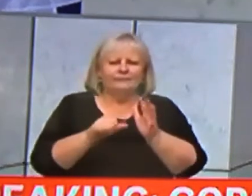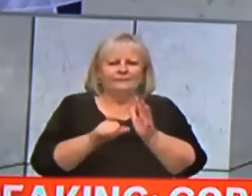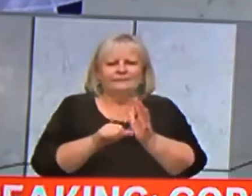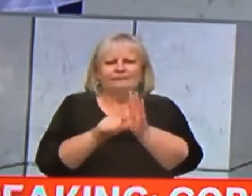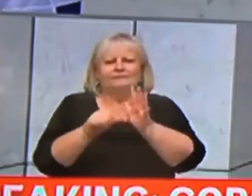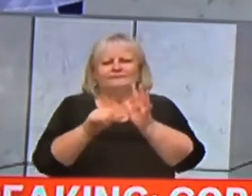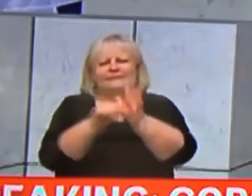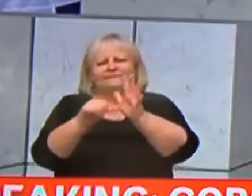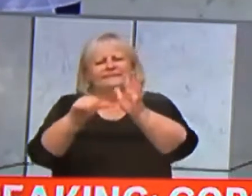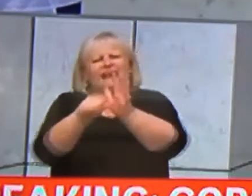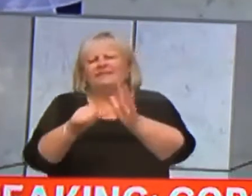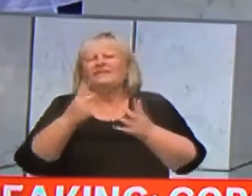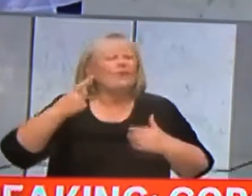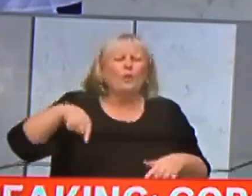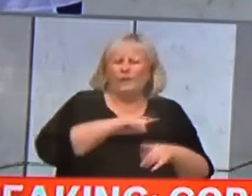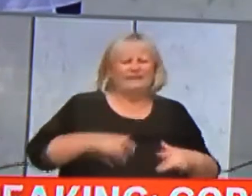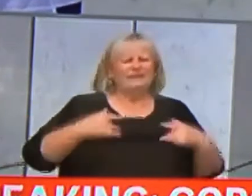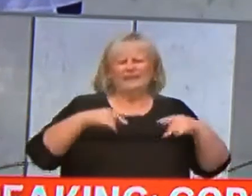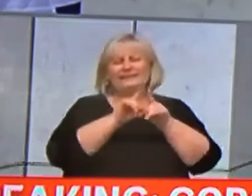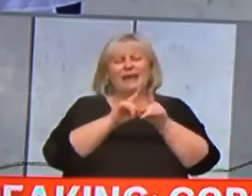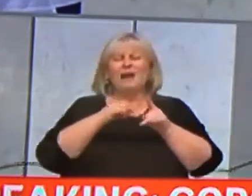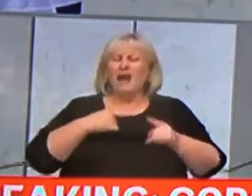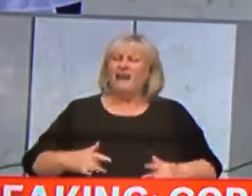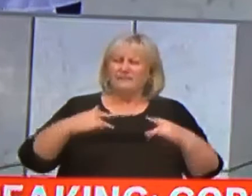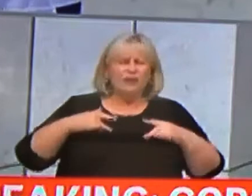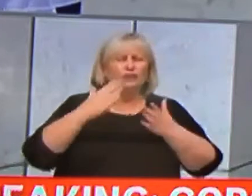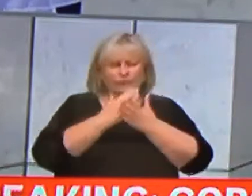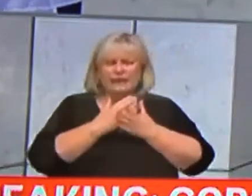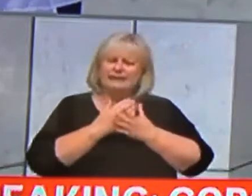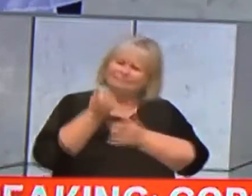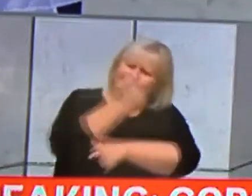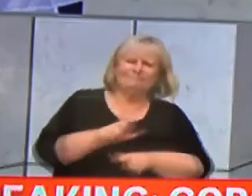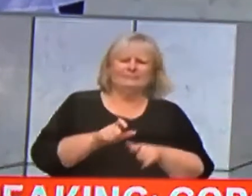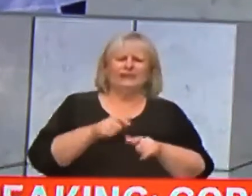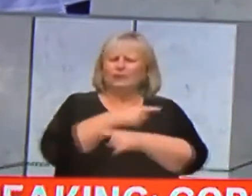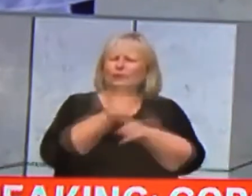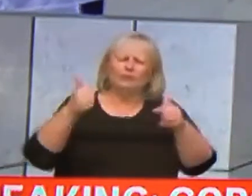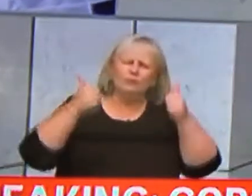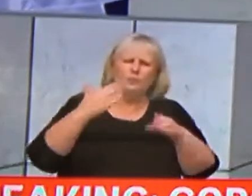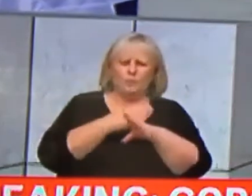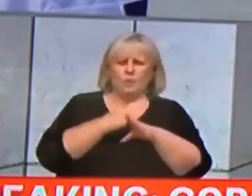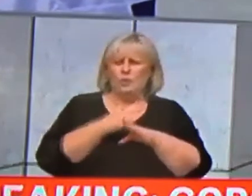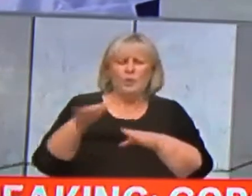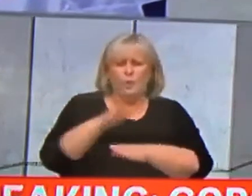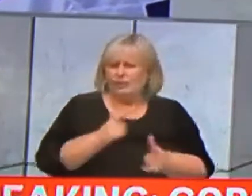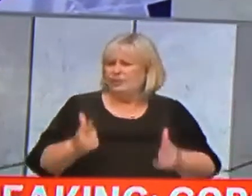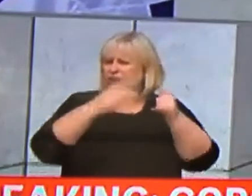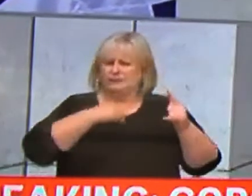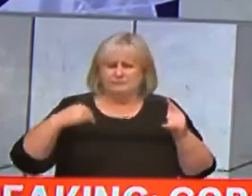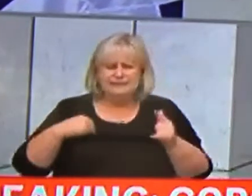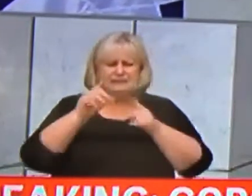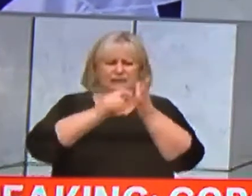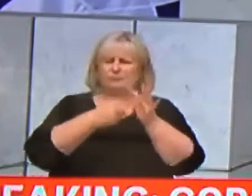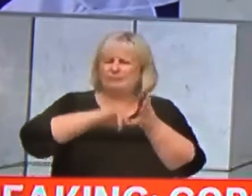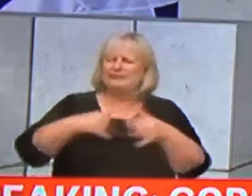all of us. But we can do it. I'm so encouraged by your reaction this week, as are all the premiers and chief ministers.